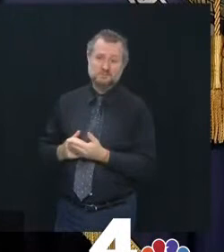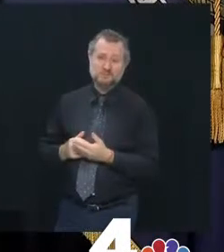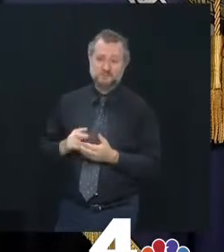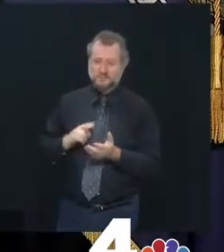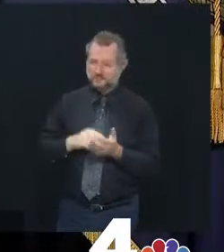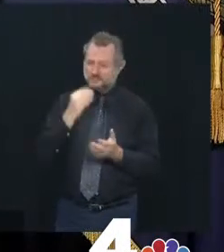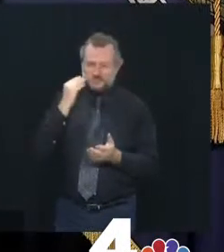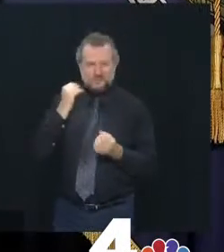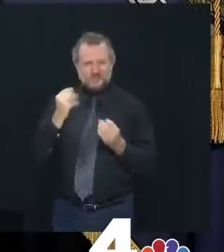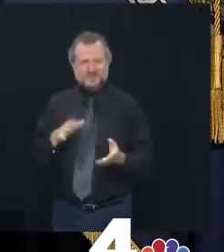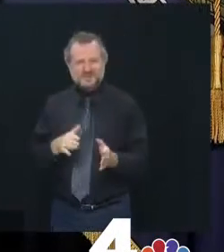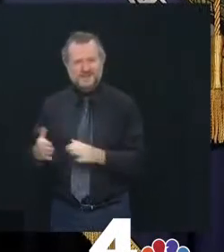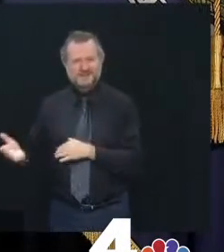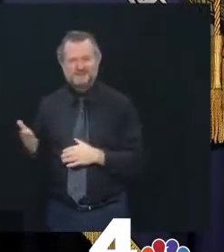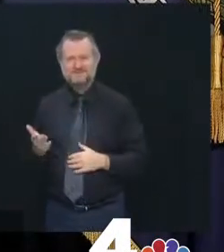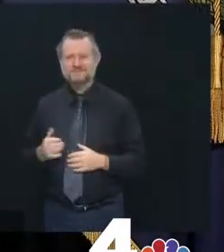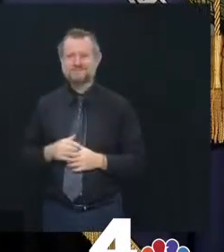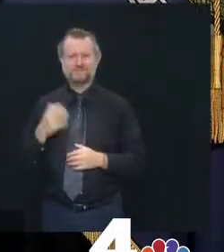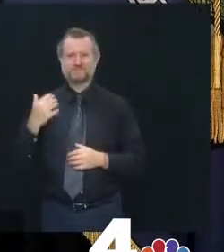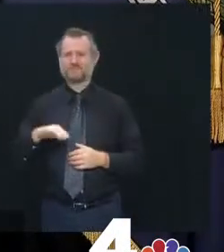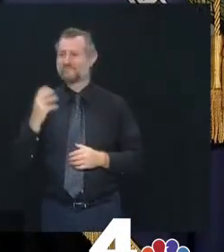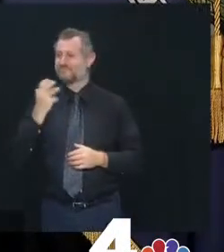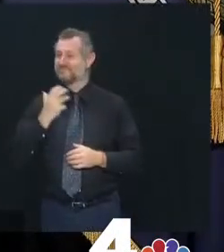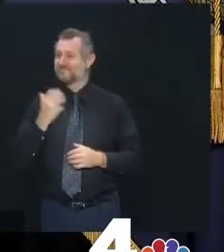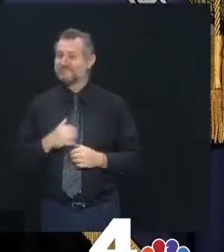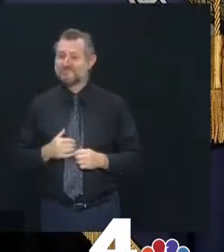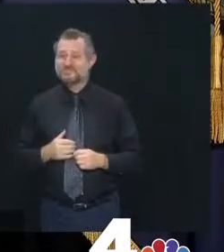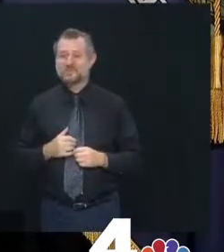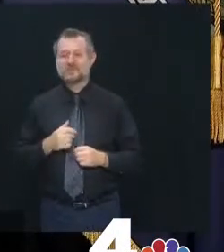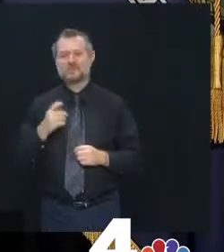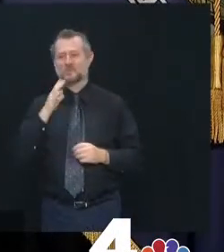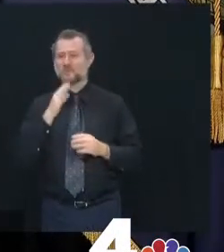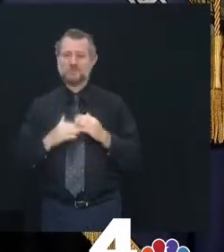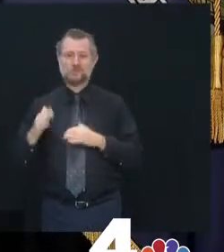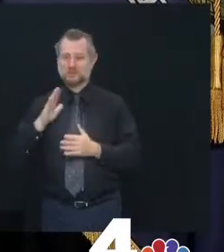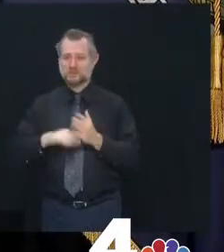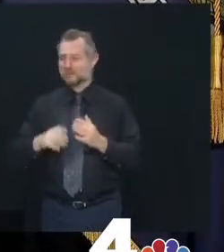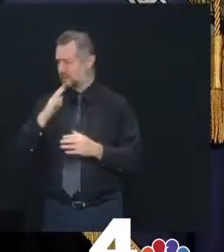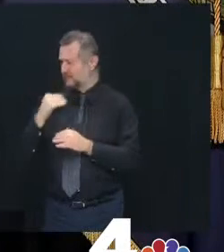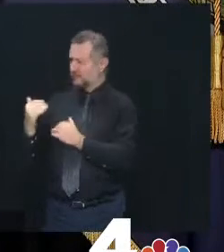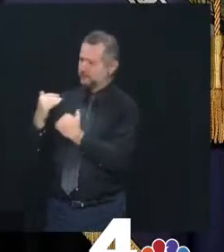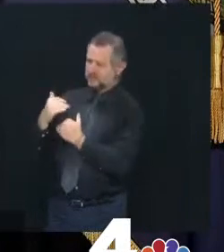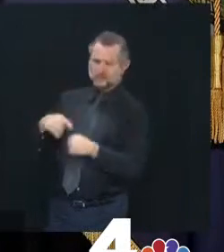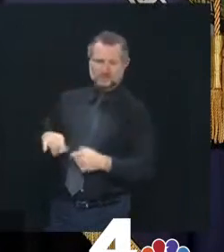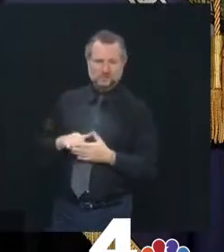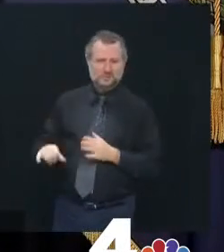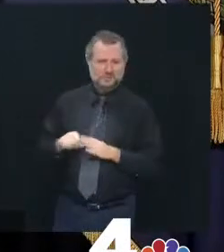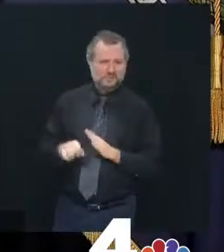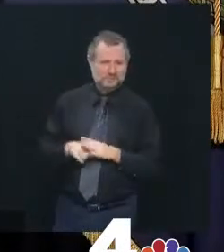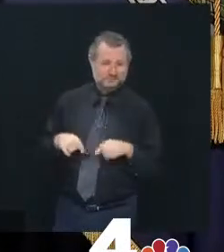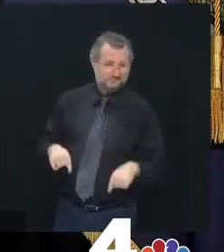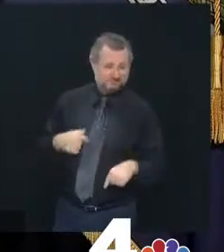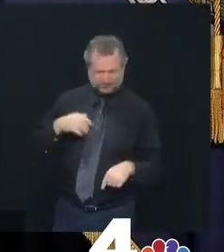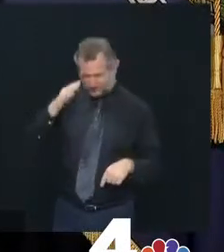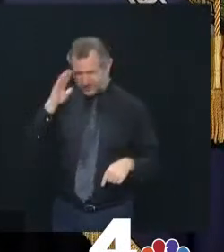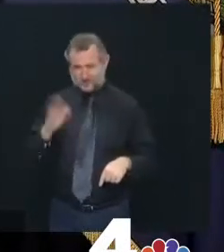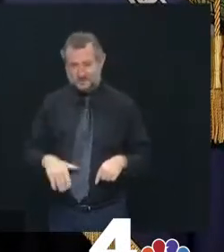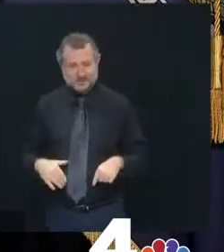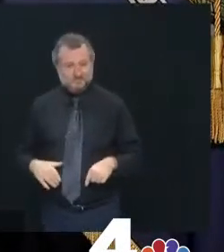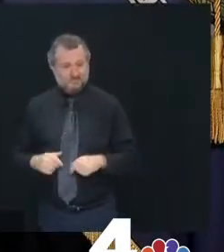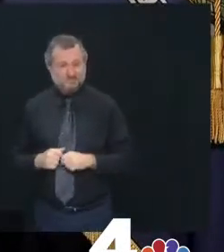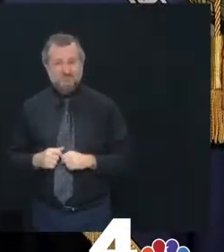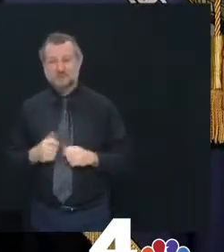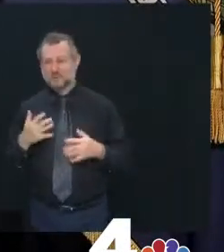homes? They're going to surpass us, certainly. 7 months later, after you learned